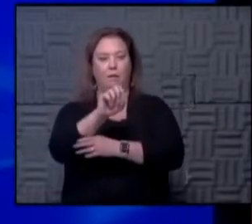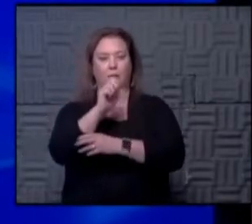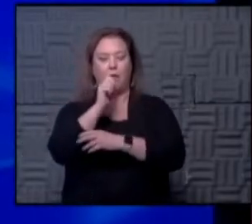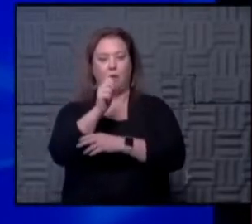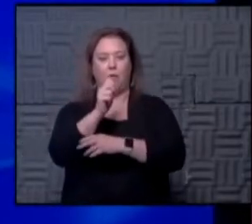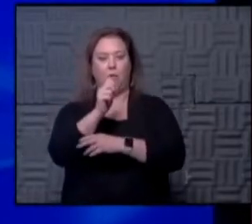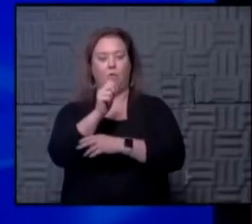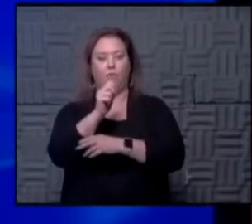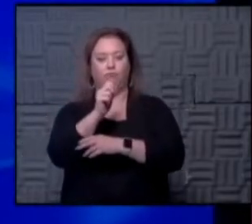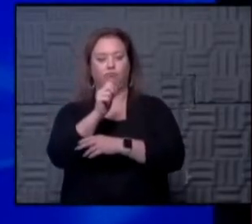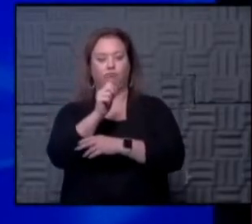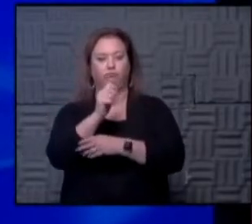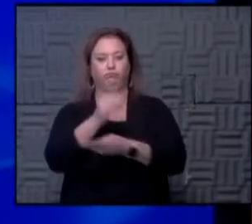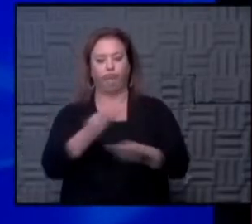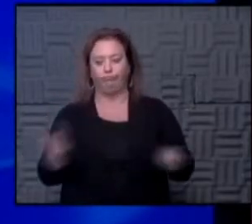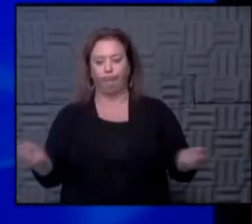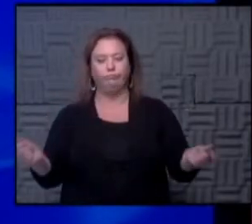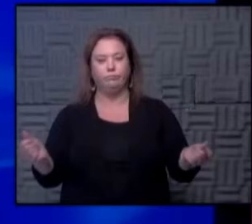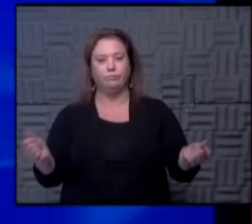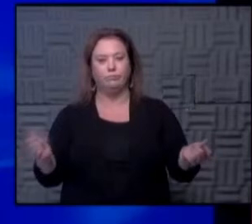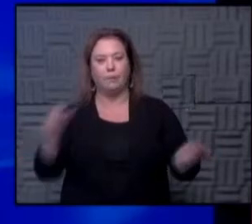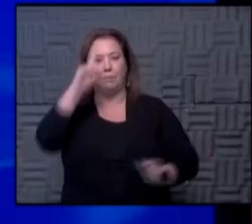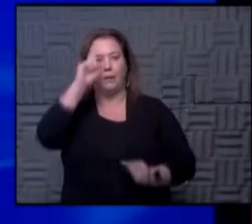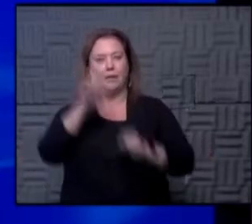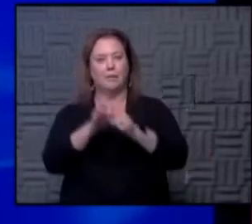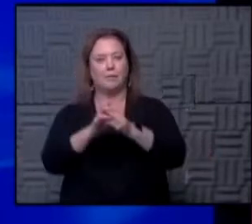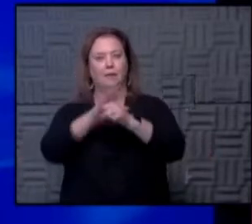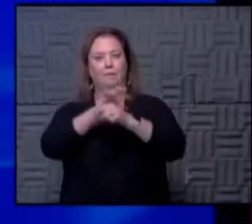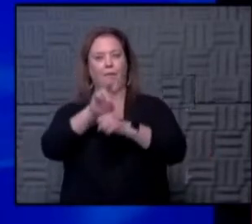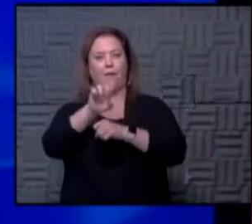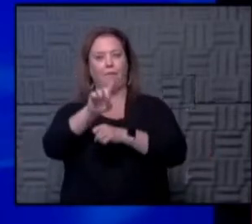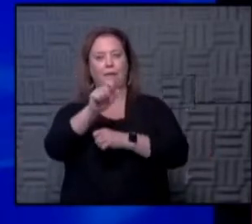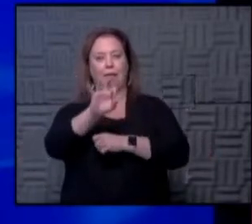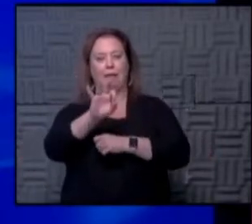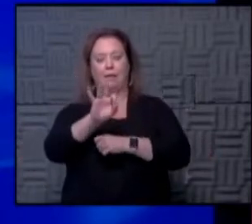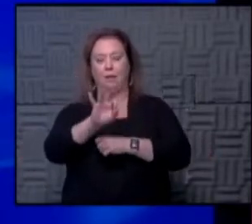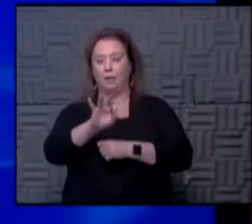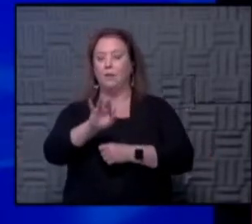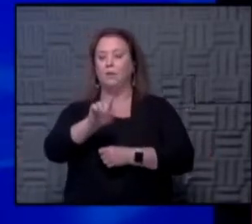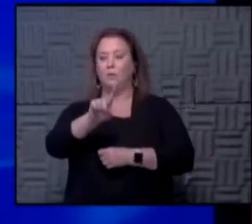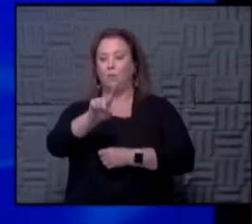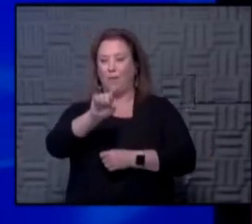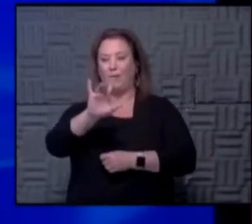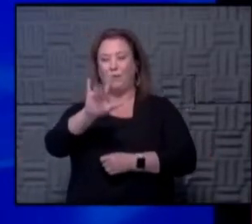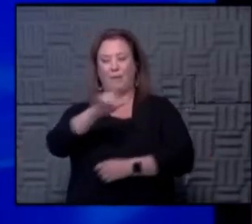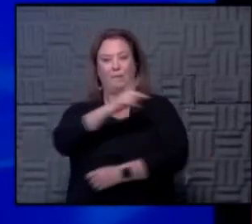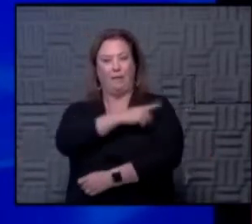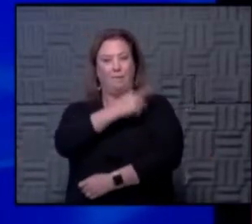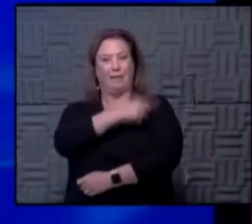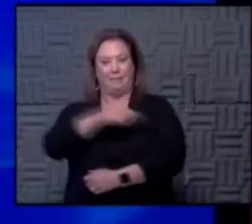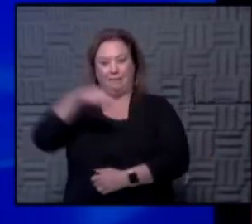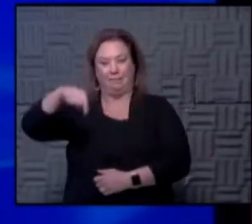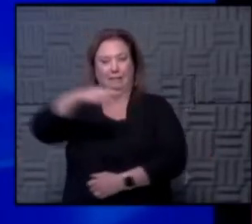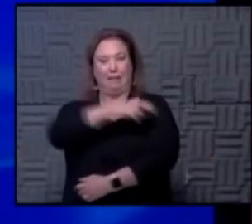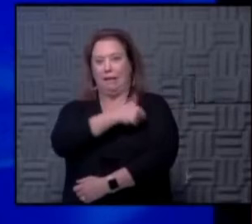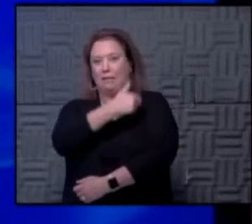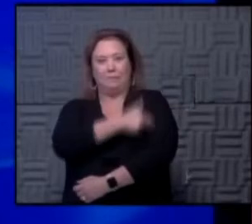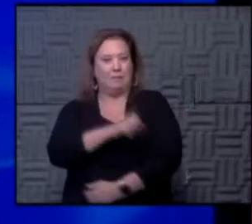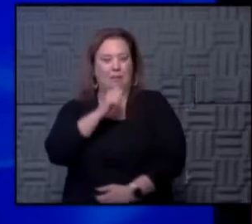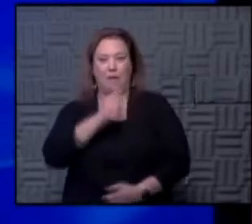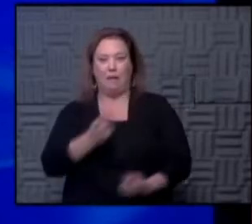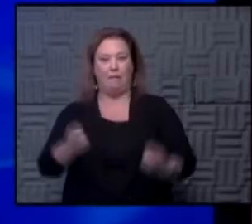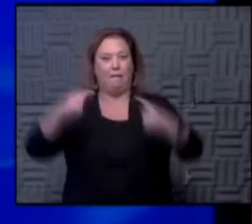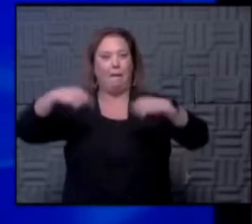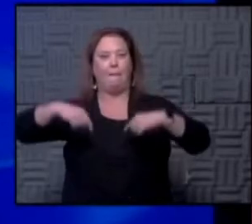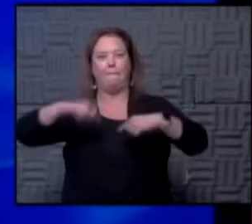go away because of COVID-19. And so we put those things together, 125 patients in our hospital that wouldn't be